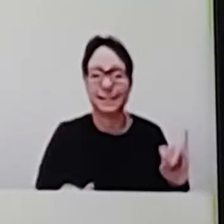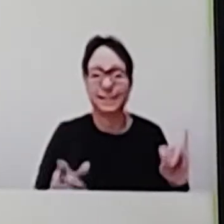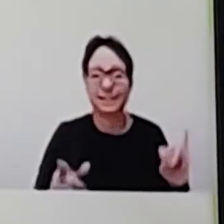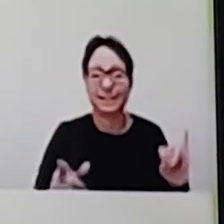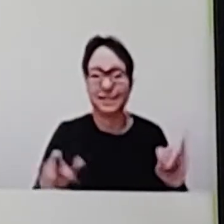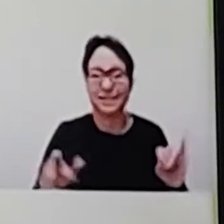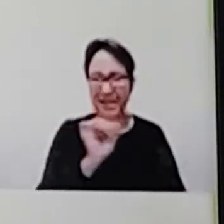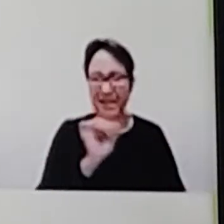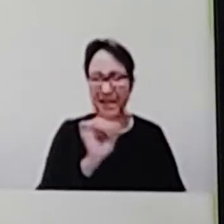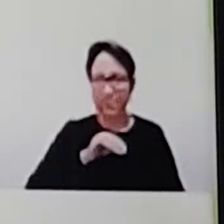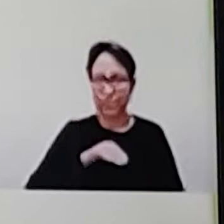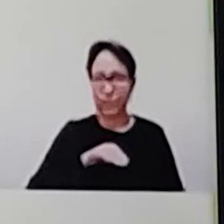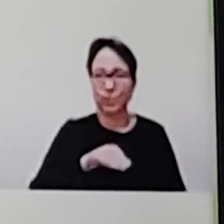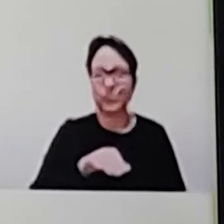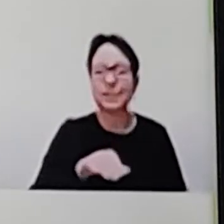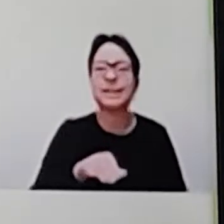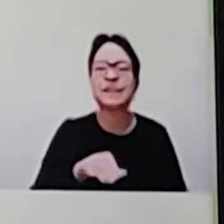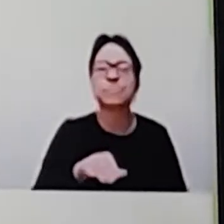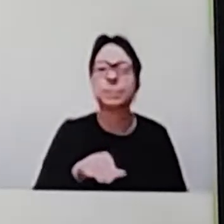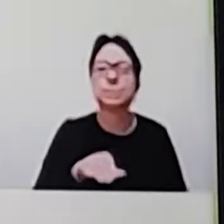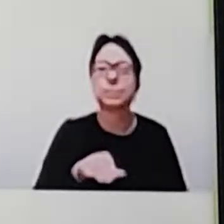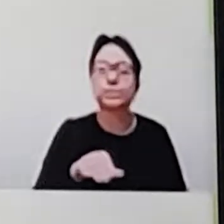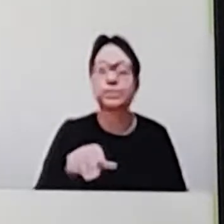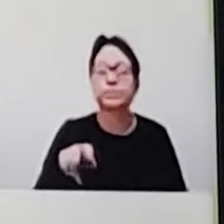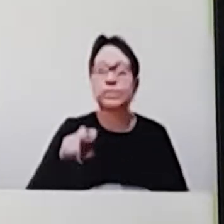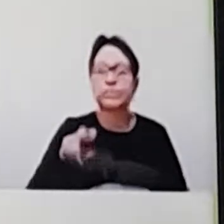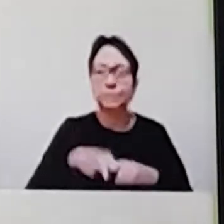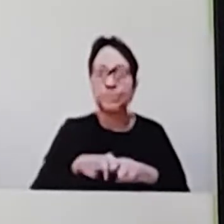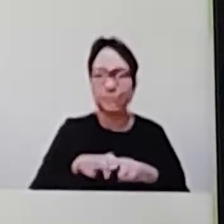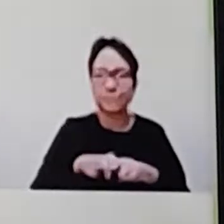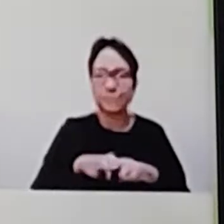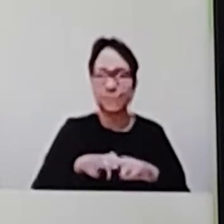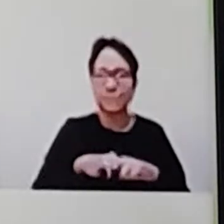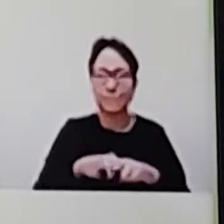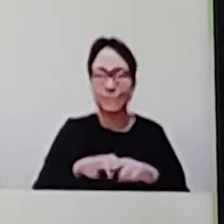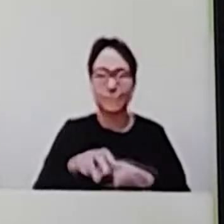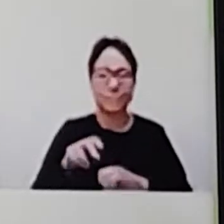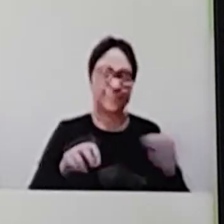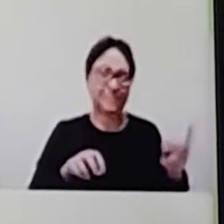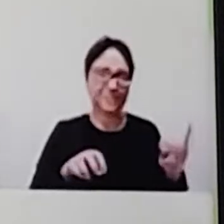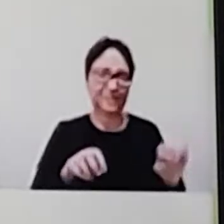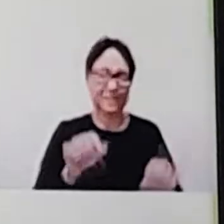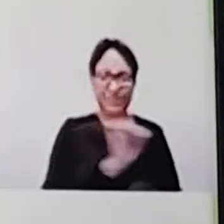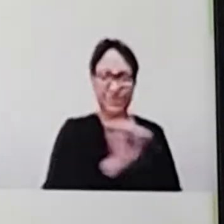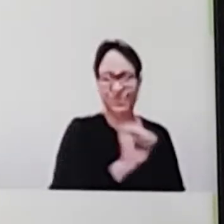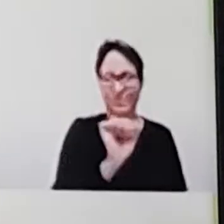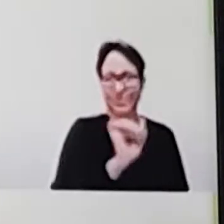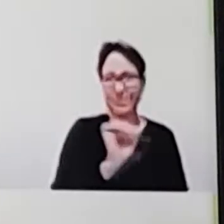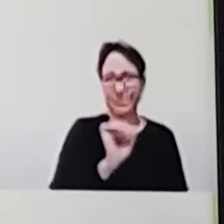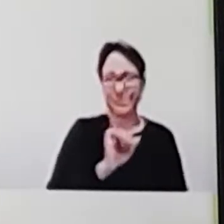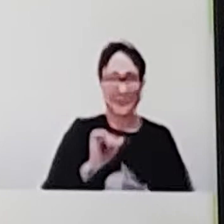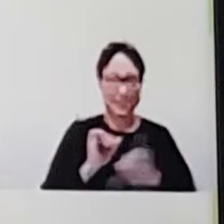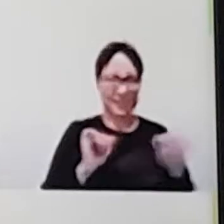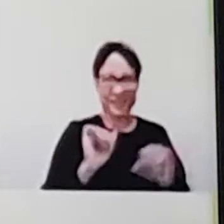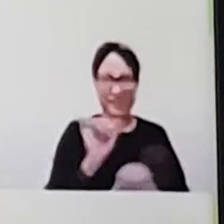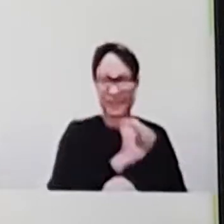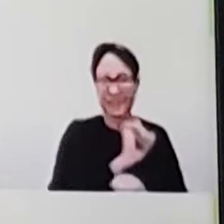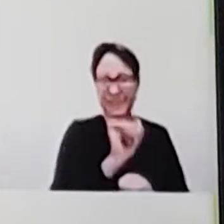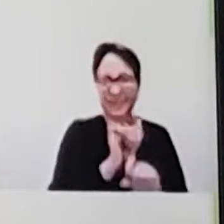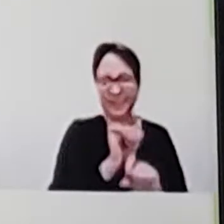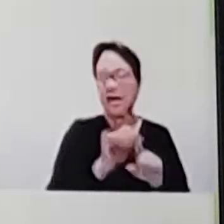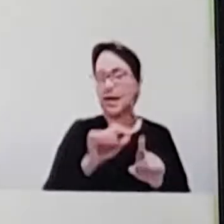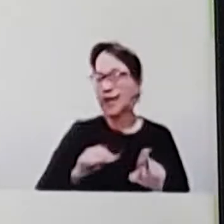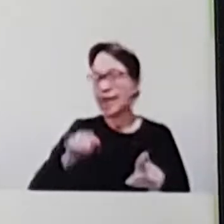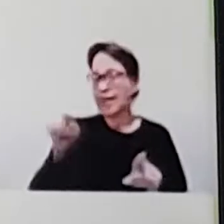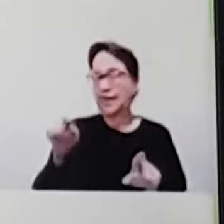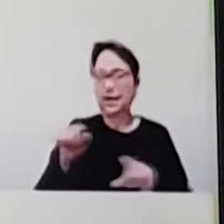wheelchair, then he need the area of the left side so he can go down in the, and there is a ramp also here, small ramp, which